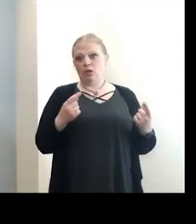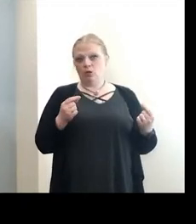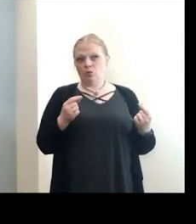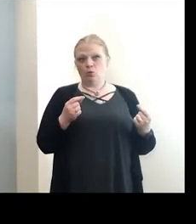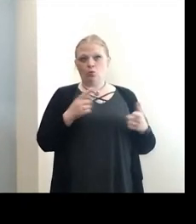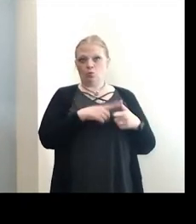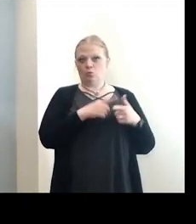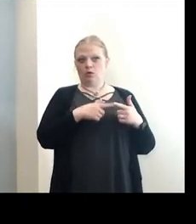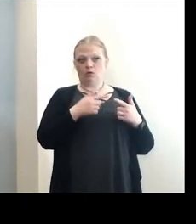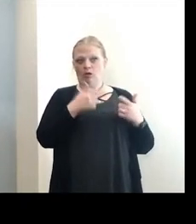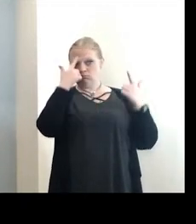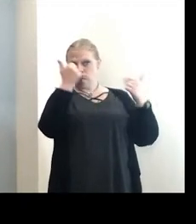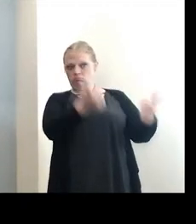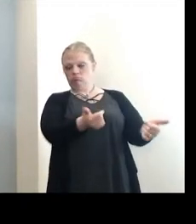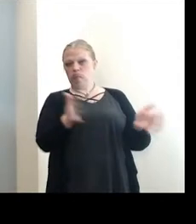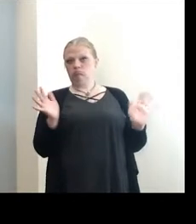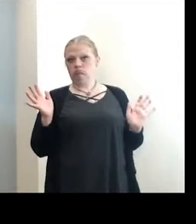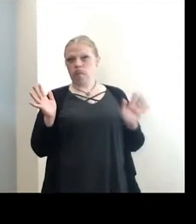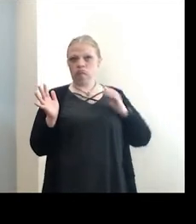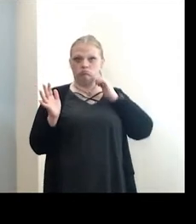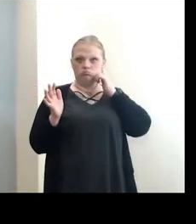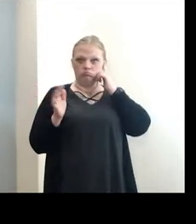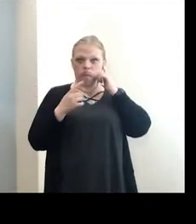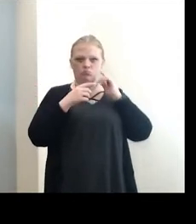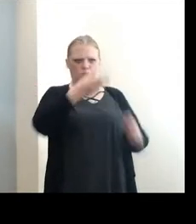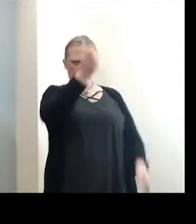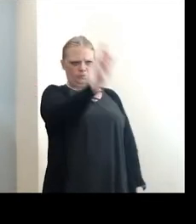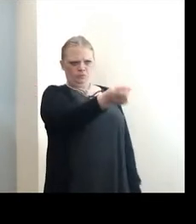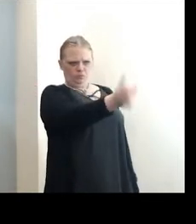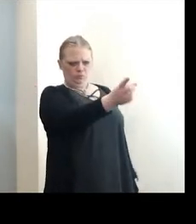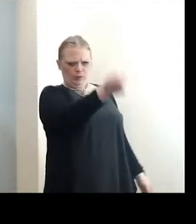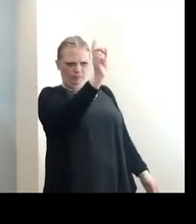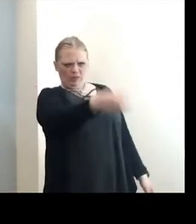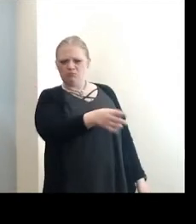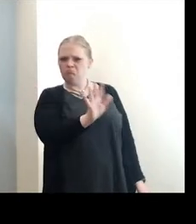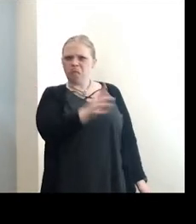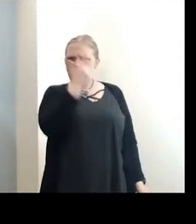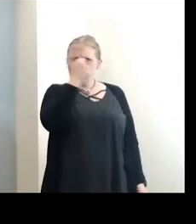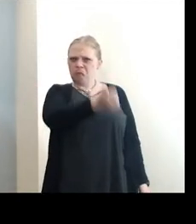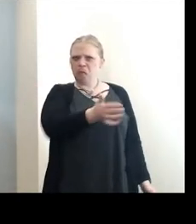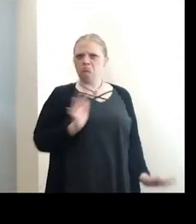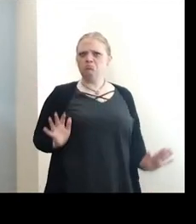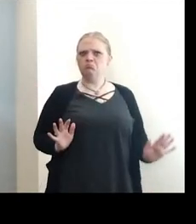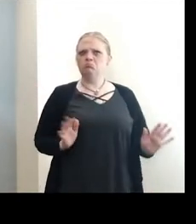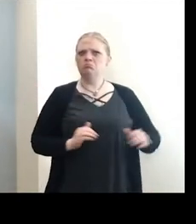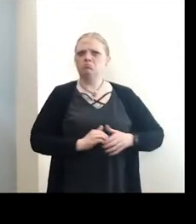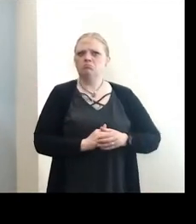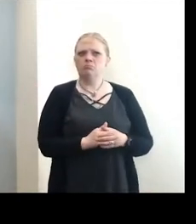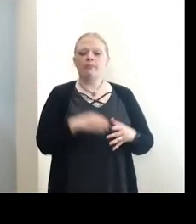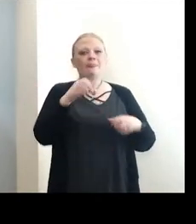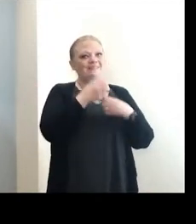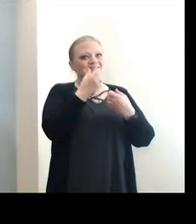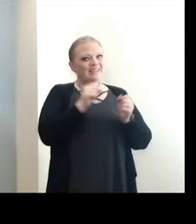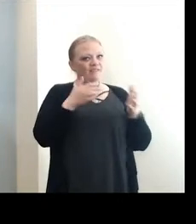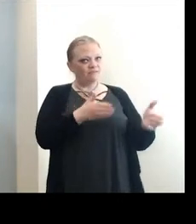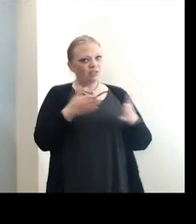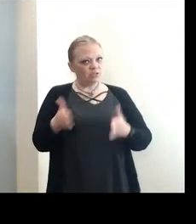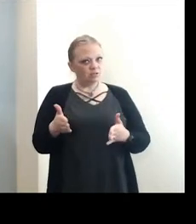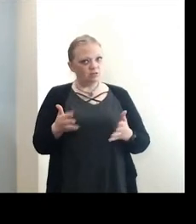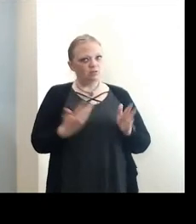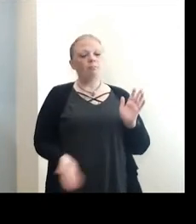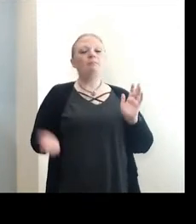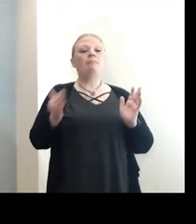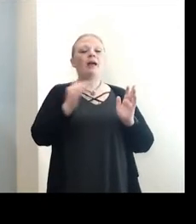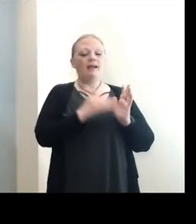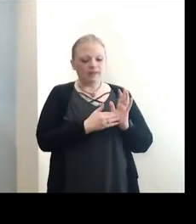it's in their hands as to whether or not they're going to do it. We're not going to tell them they have to do it. It's up to them and they have to be able to do it in a safe manner. But once